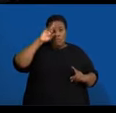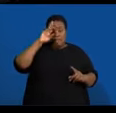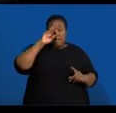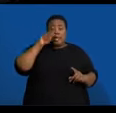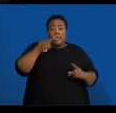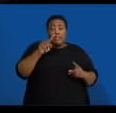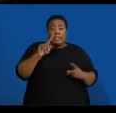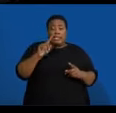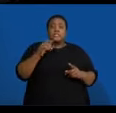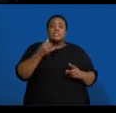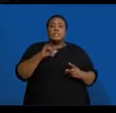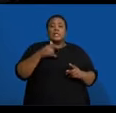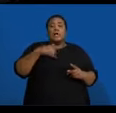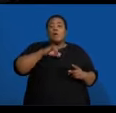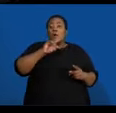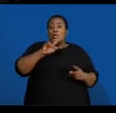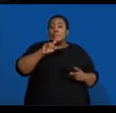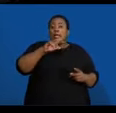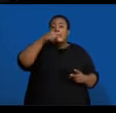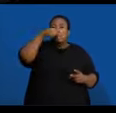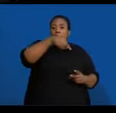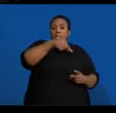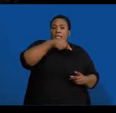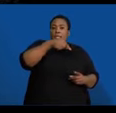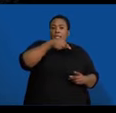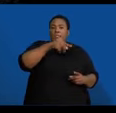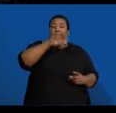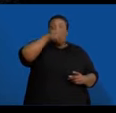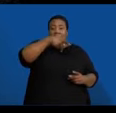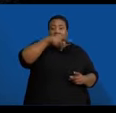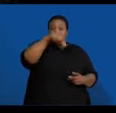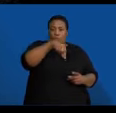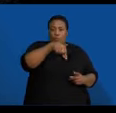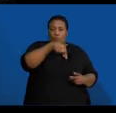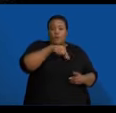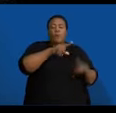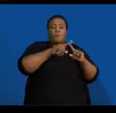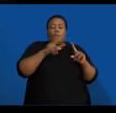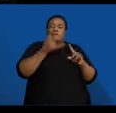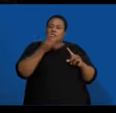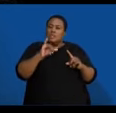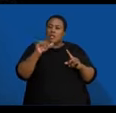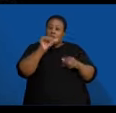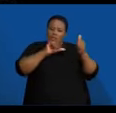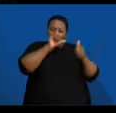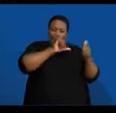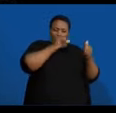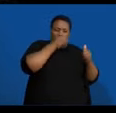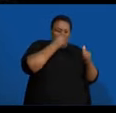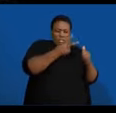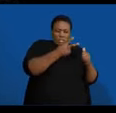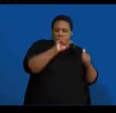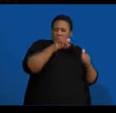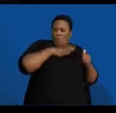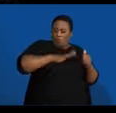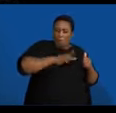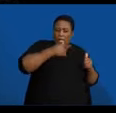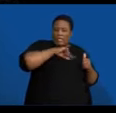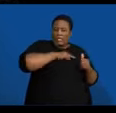our PQ there. But we still need to go back and see what exactly did they want us to do. So they said we need